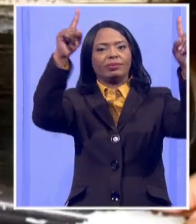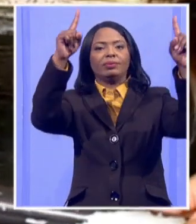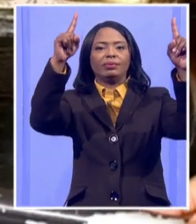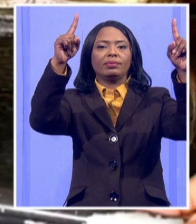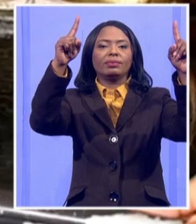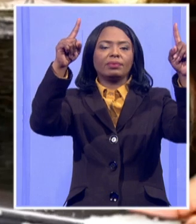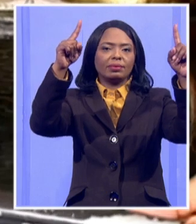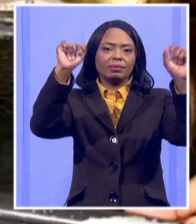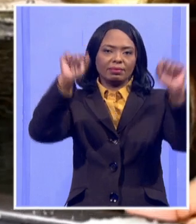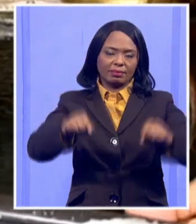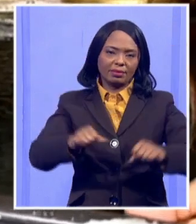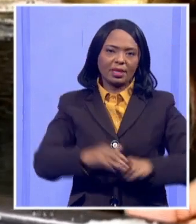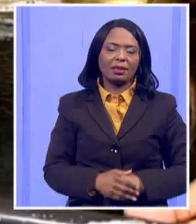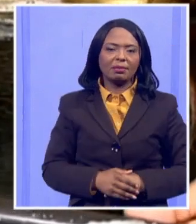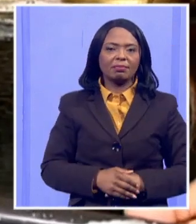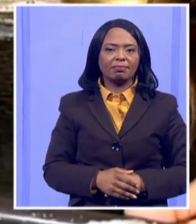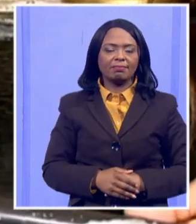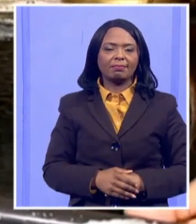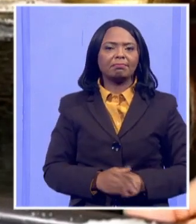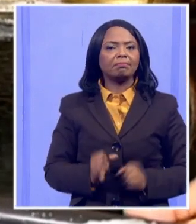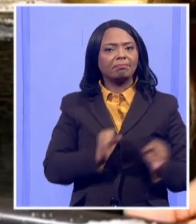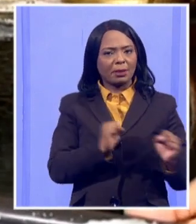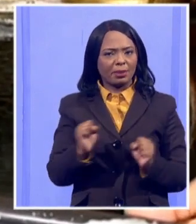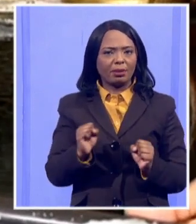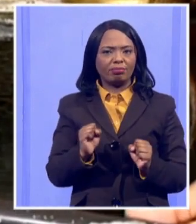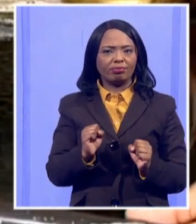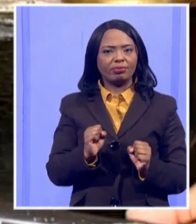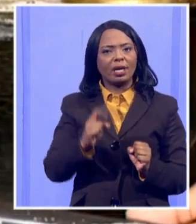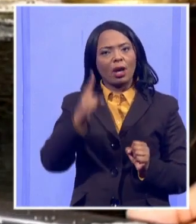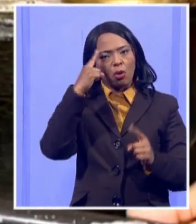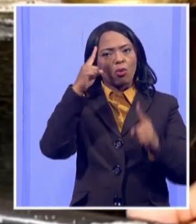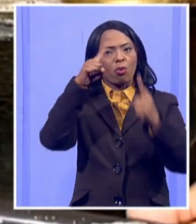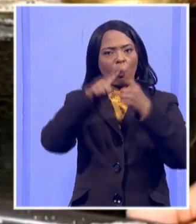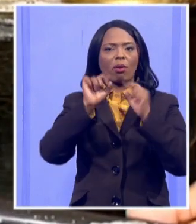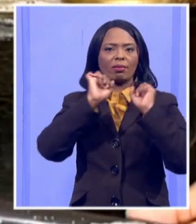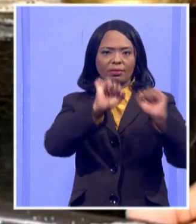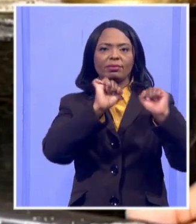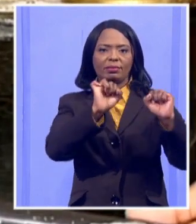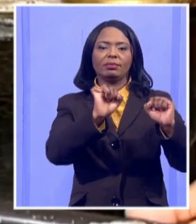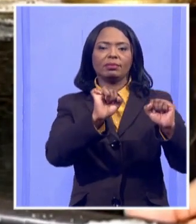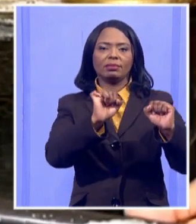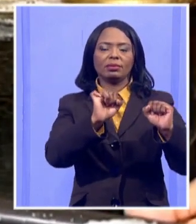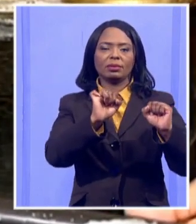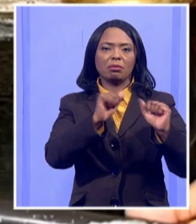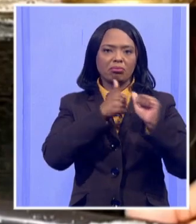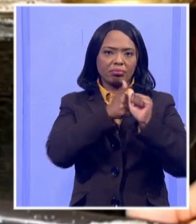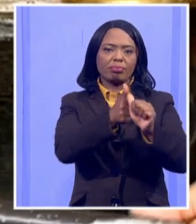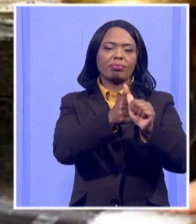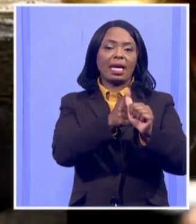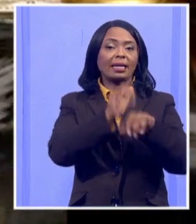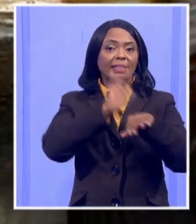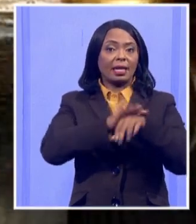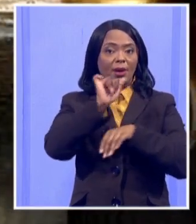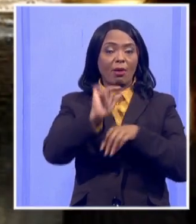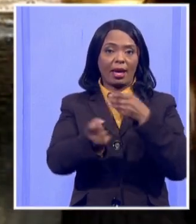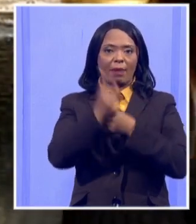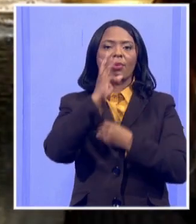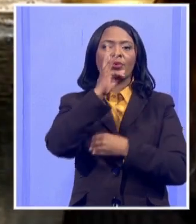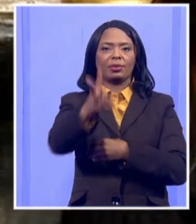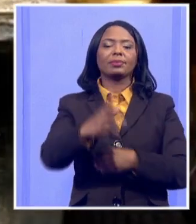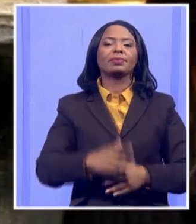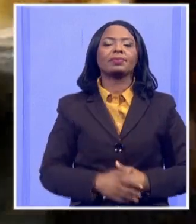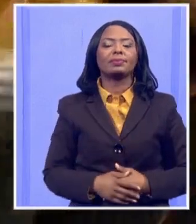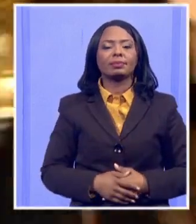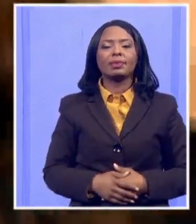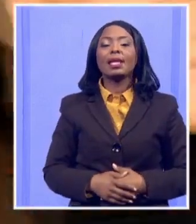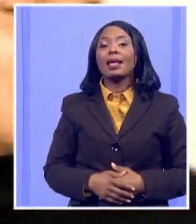Just stick to where you are at, and let's just say your time will come. I think I can